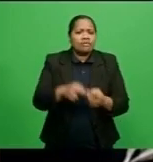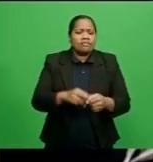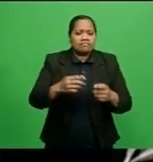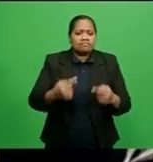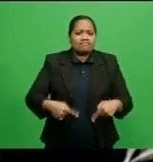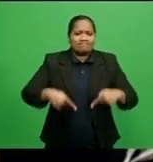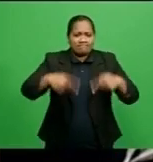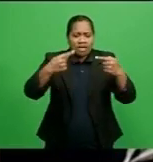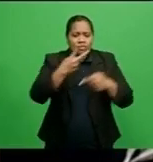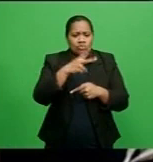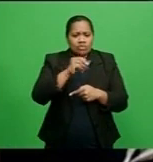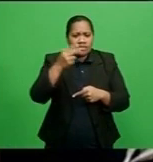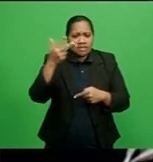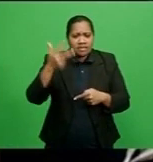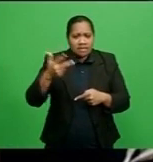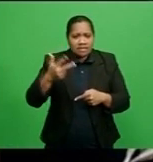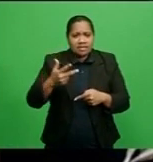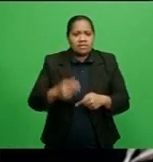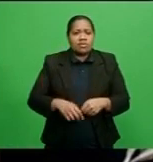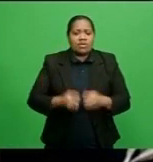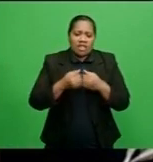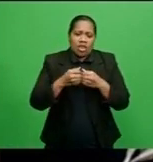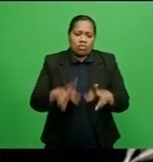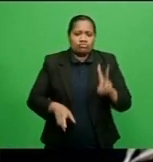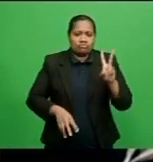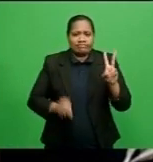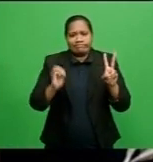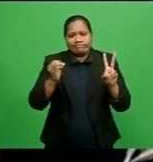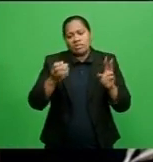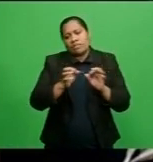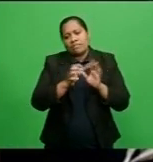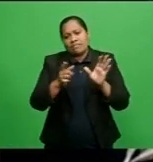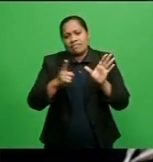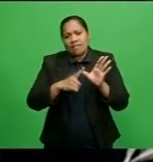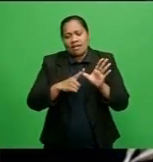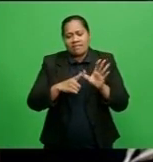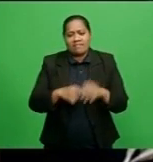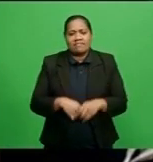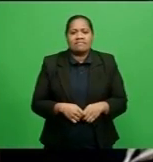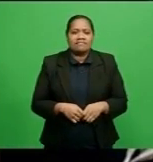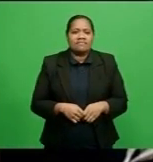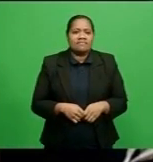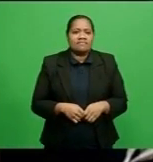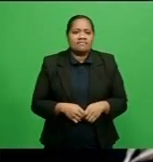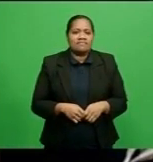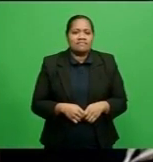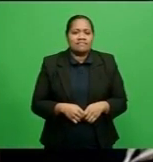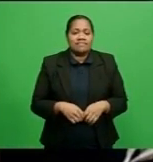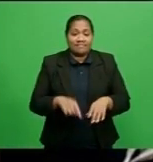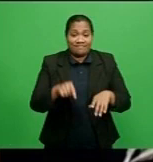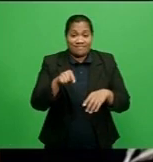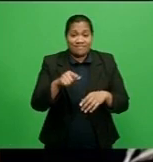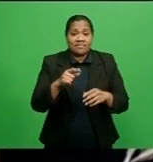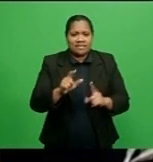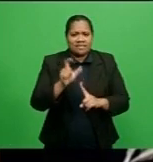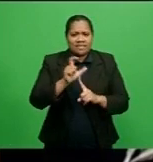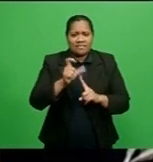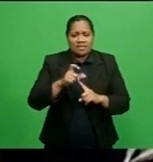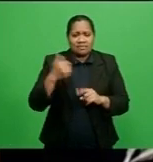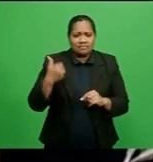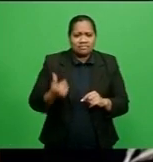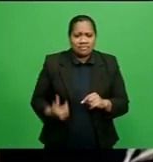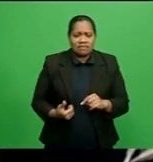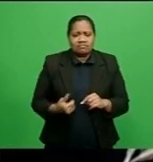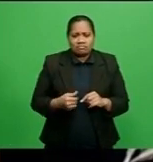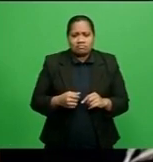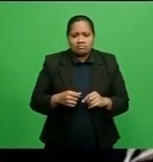where they lost 2-0 to Ba and lost 1 to BOG in 1995. The injury-stricken capital side remains optimistic though